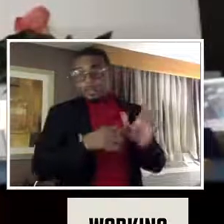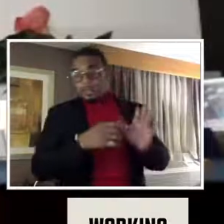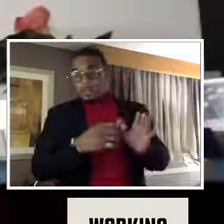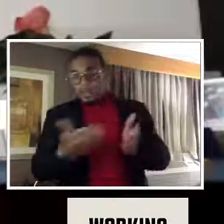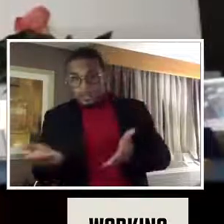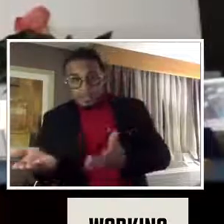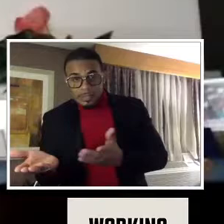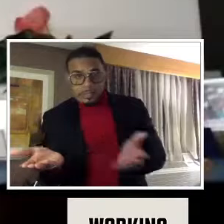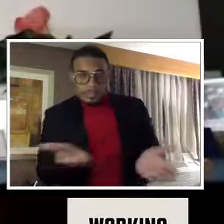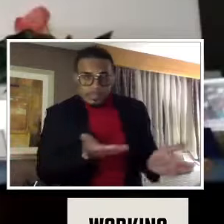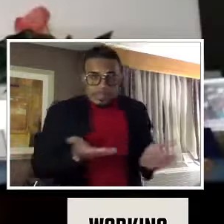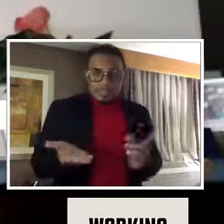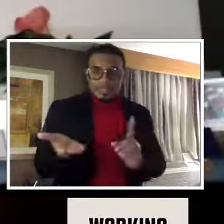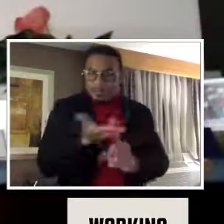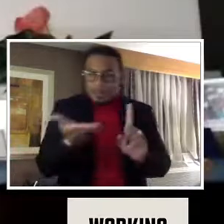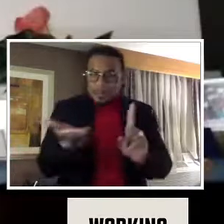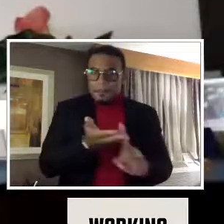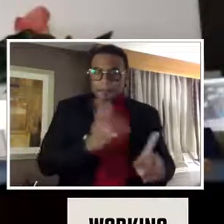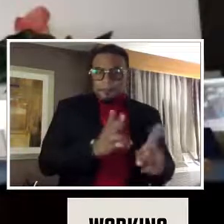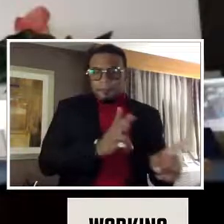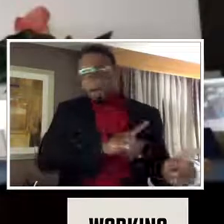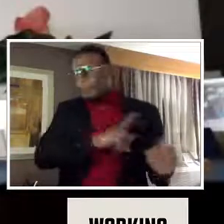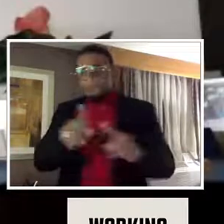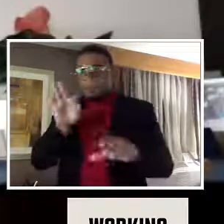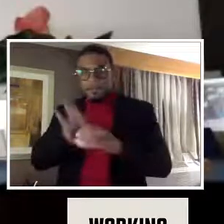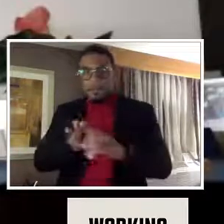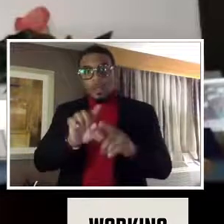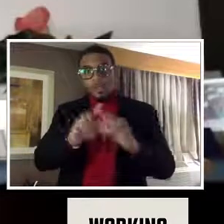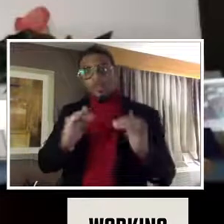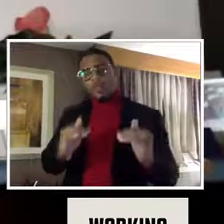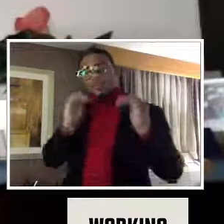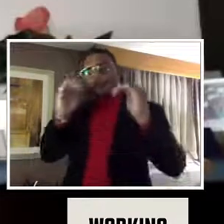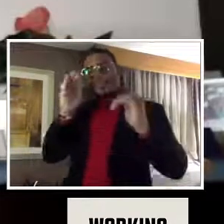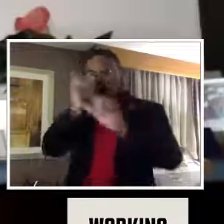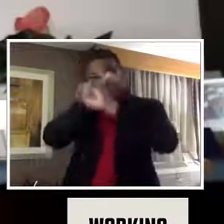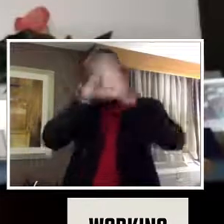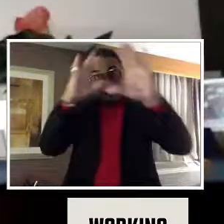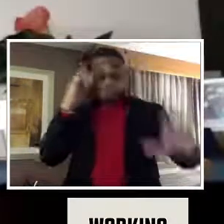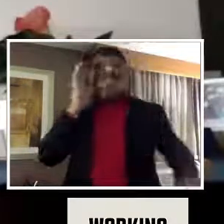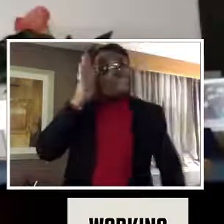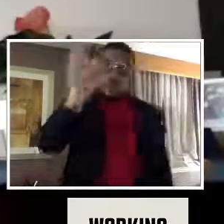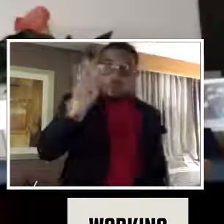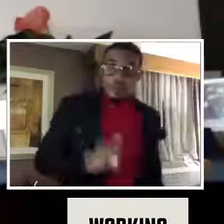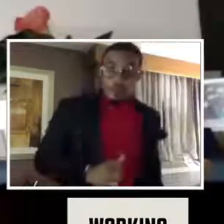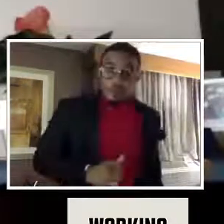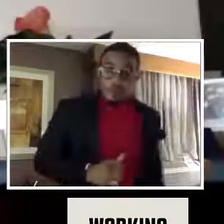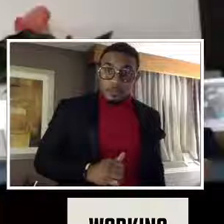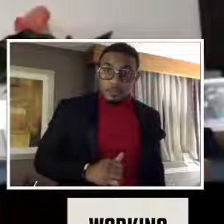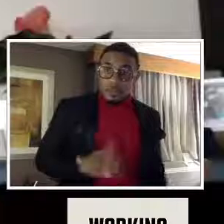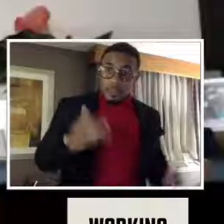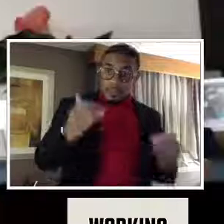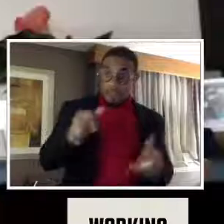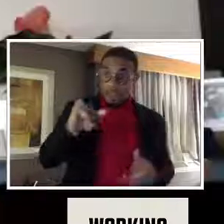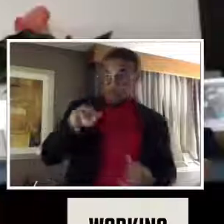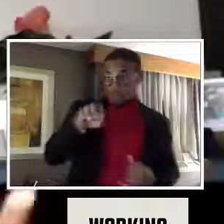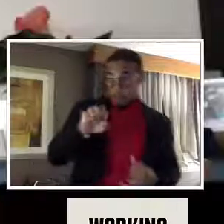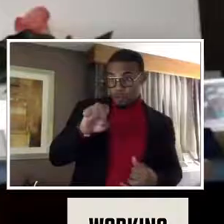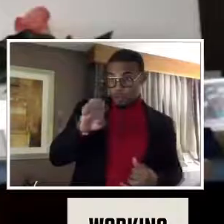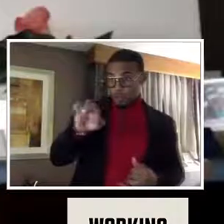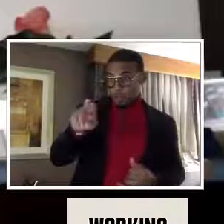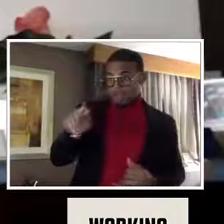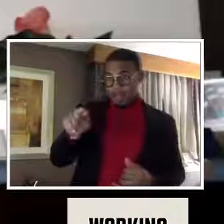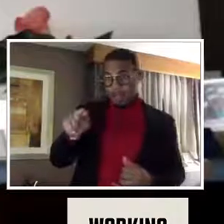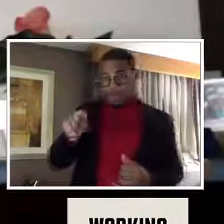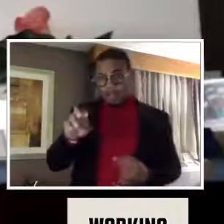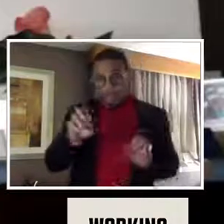and turn out voters in the last month, and also to lift up the vision for the future. Now, Joe Biden is a doorway, not a